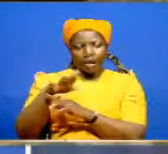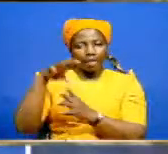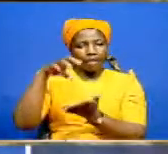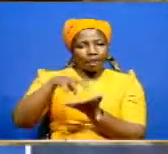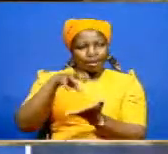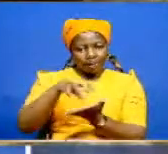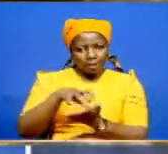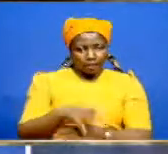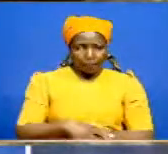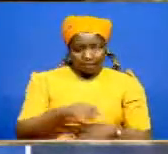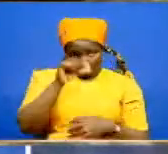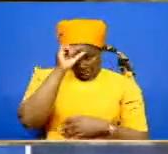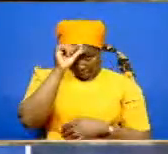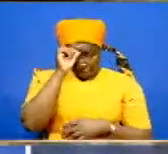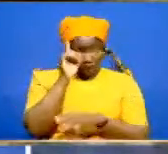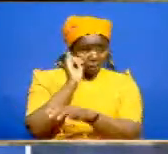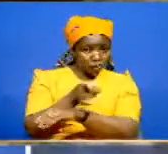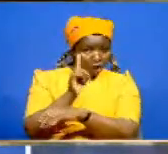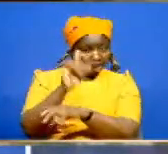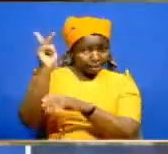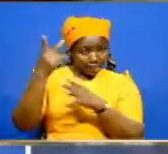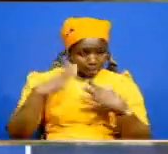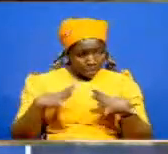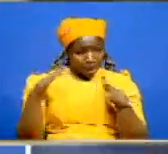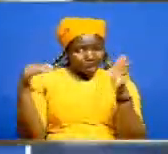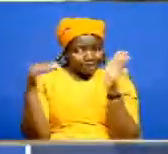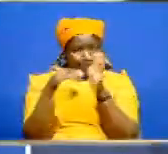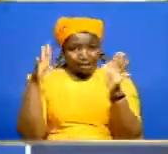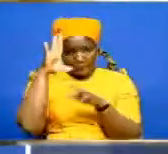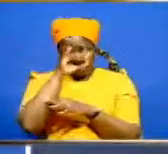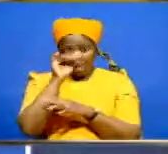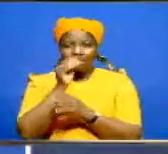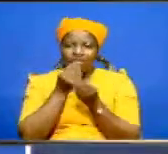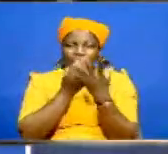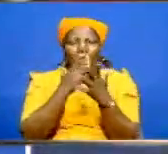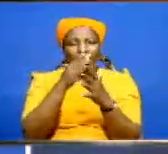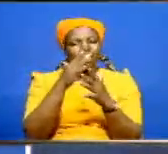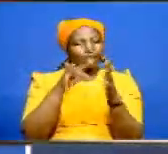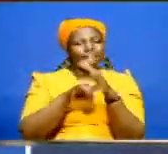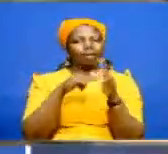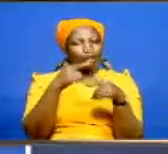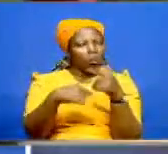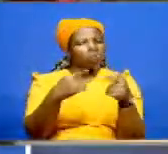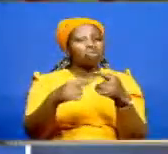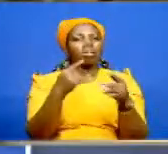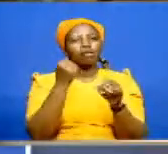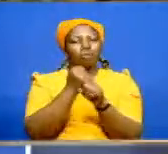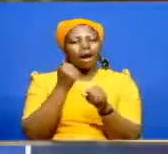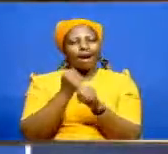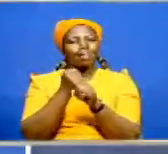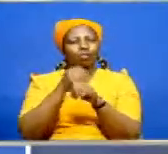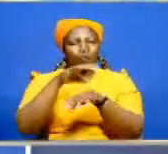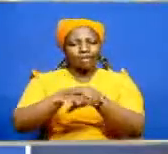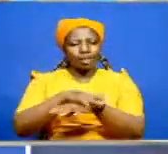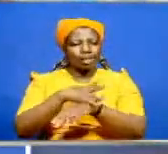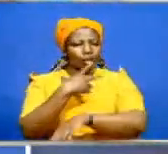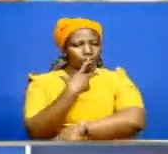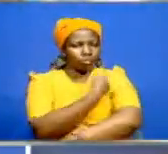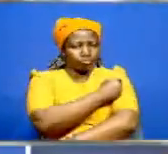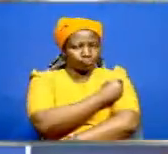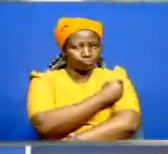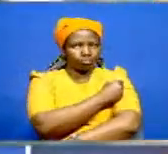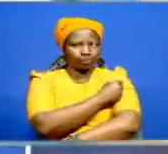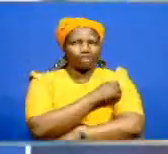The government has cautioned Kenyans against misinformation in ongoing efforts to secure a COVID-19 vaccine. Health